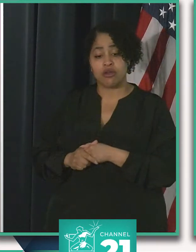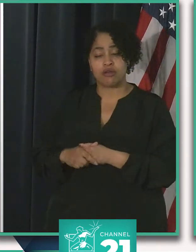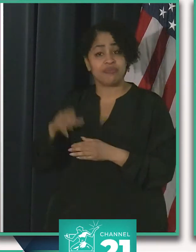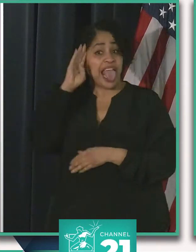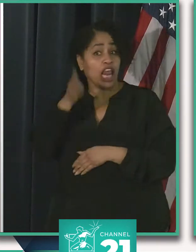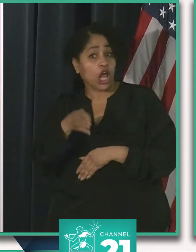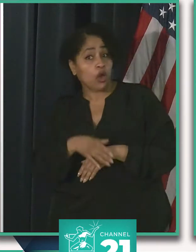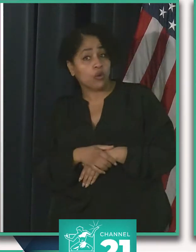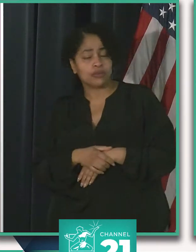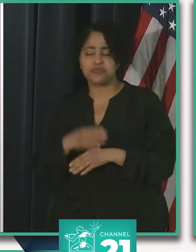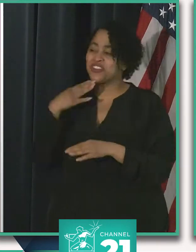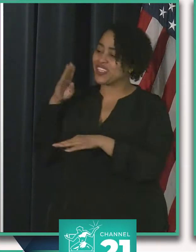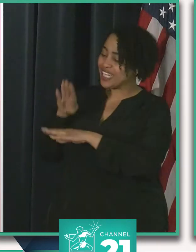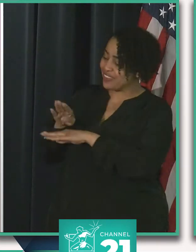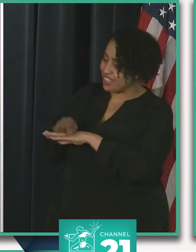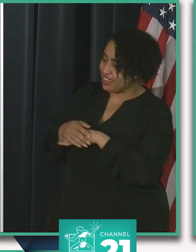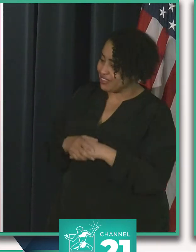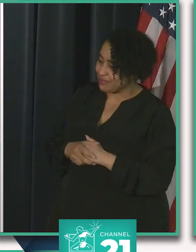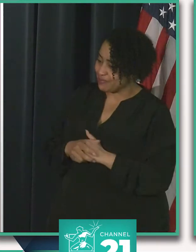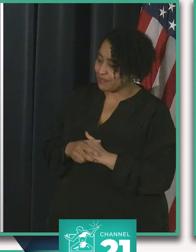Hello. Good evening.